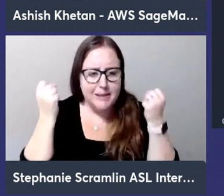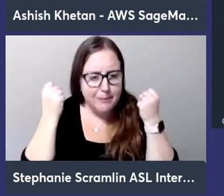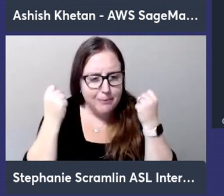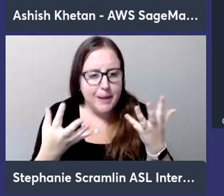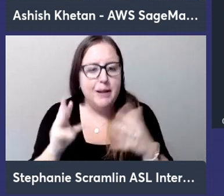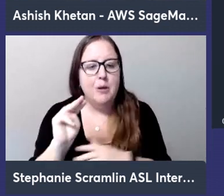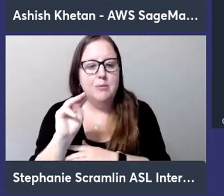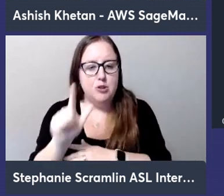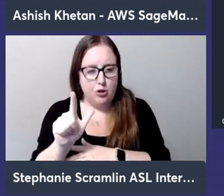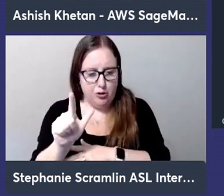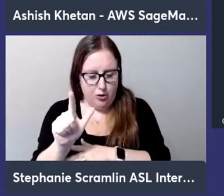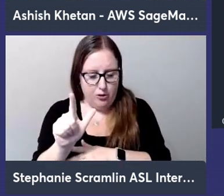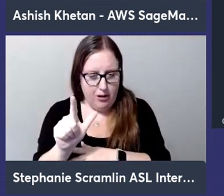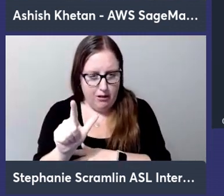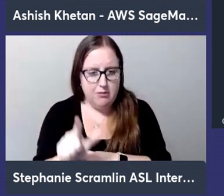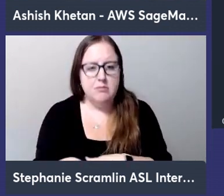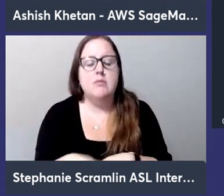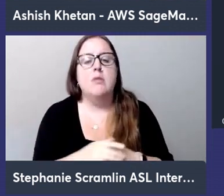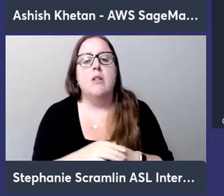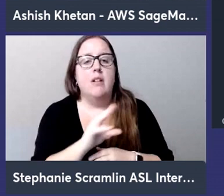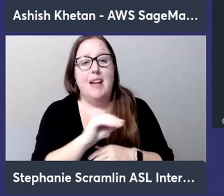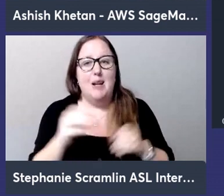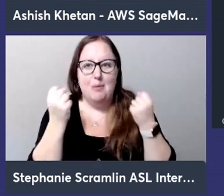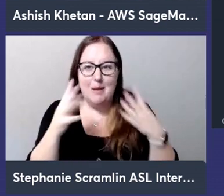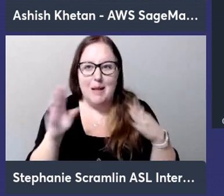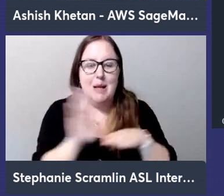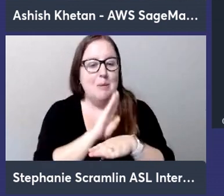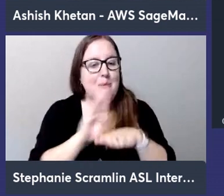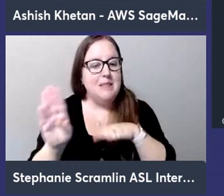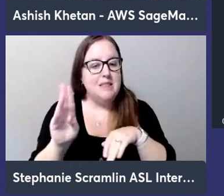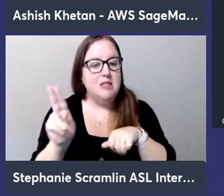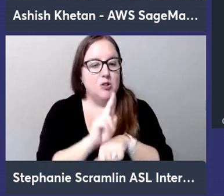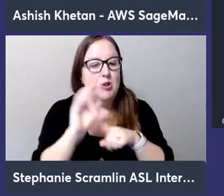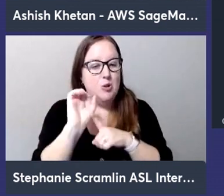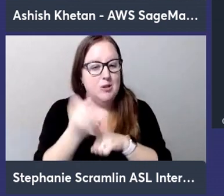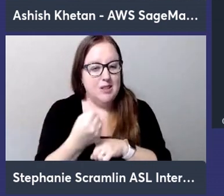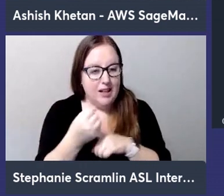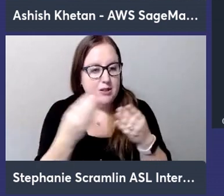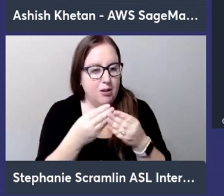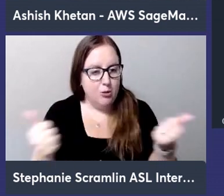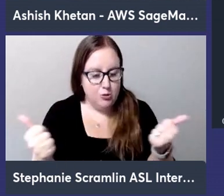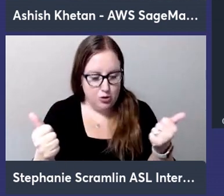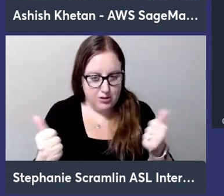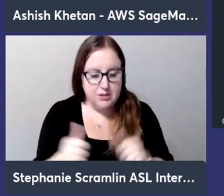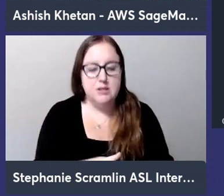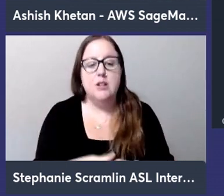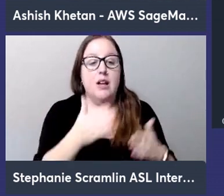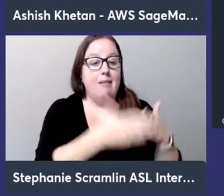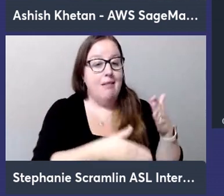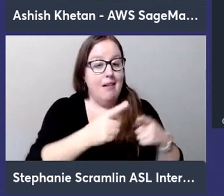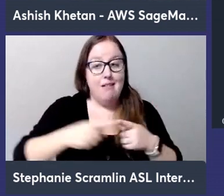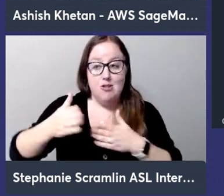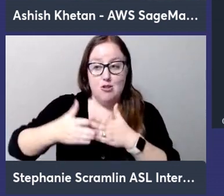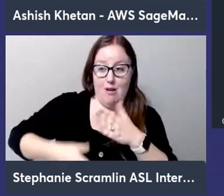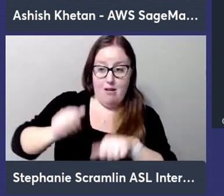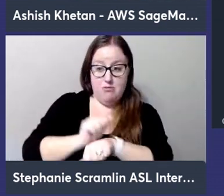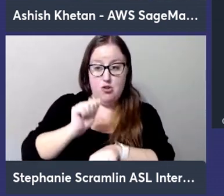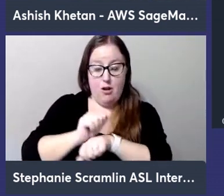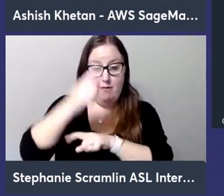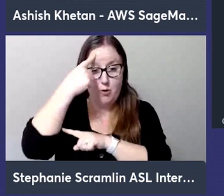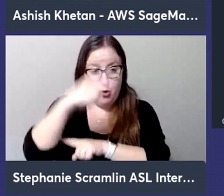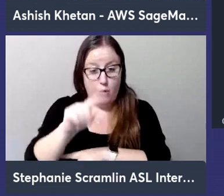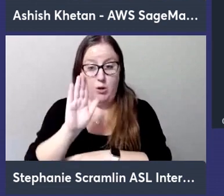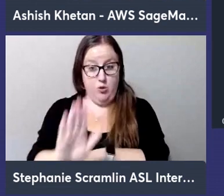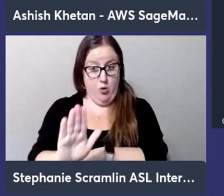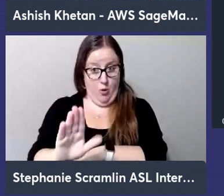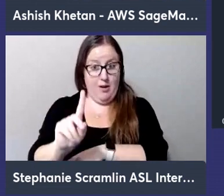learning algorithms and many business use case solution templates, which can do the entire end-to-end job for you with your own data set